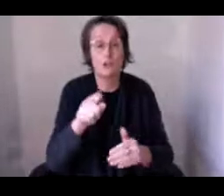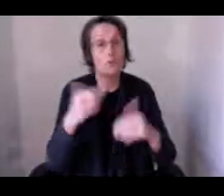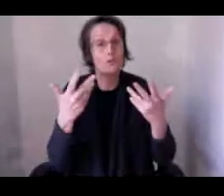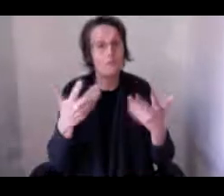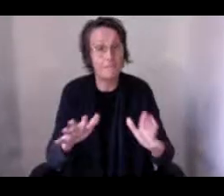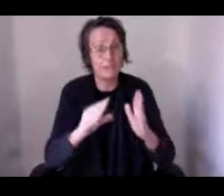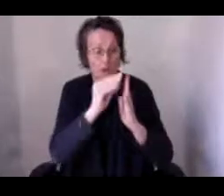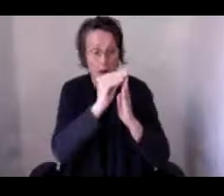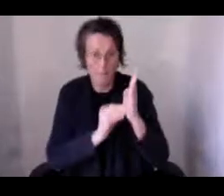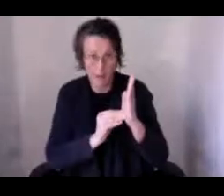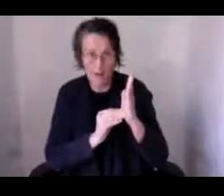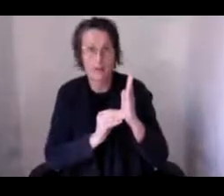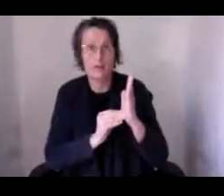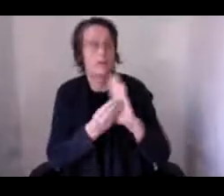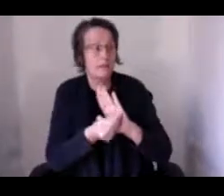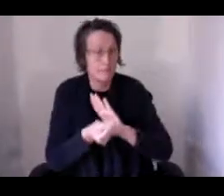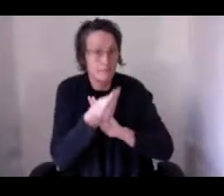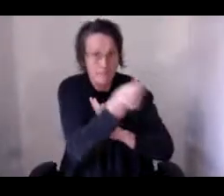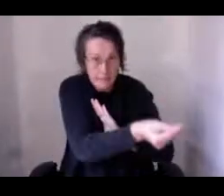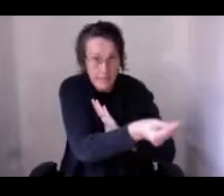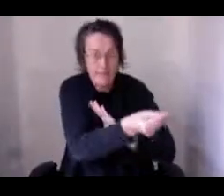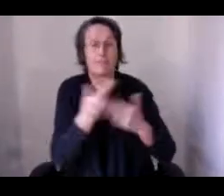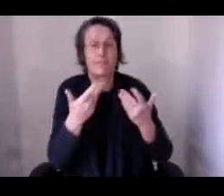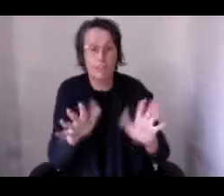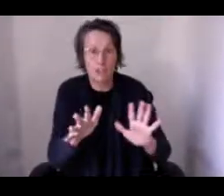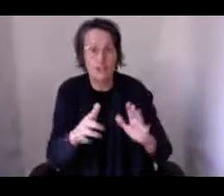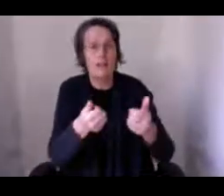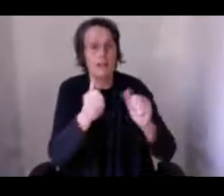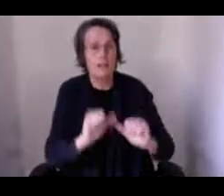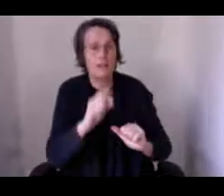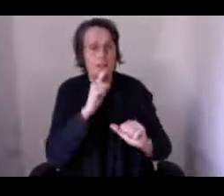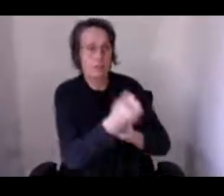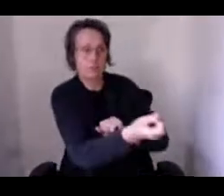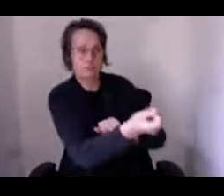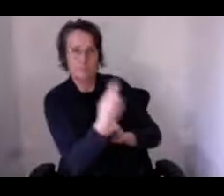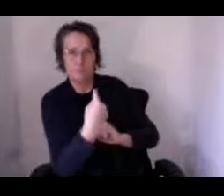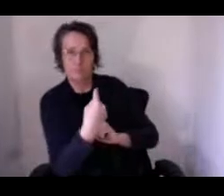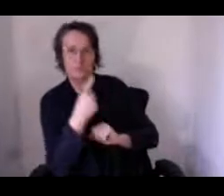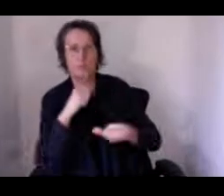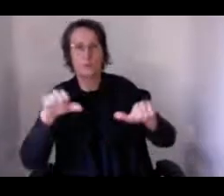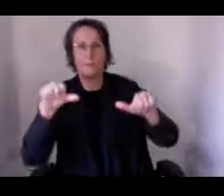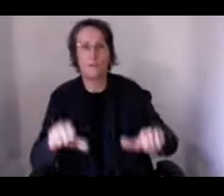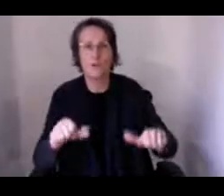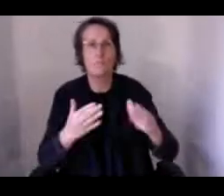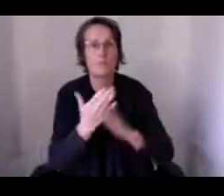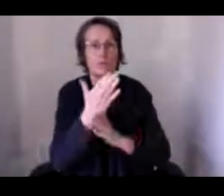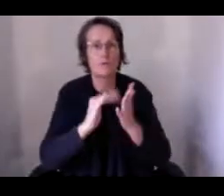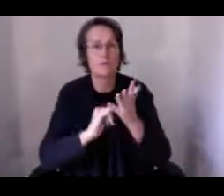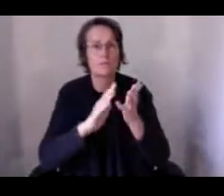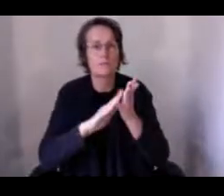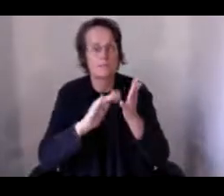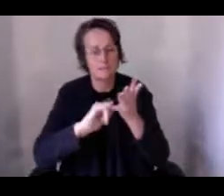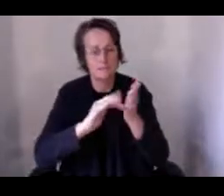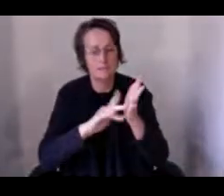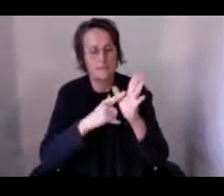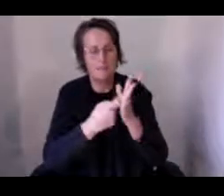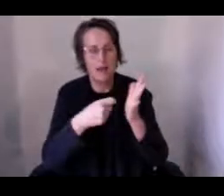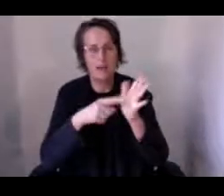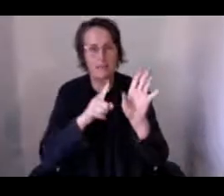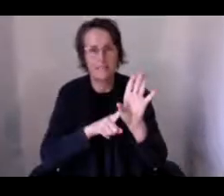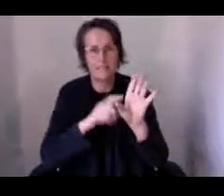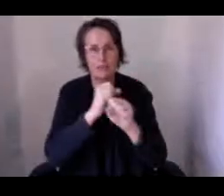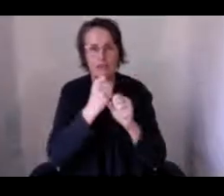application and you've submitted, you will receive an email confirmation through Smarty Grants, and that will just say that your